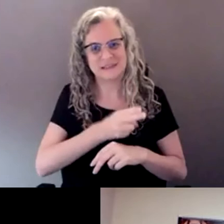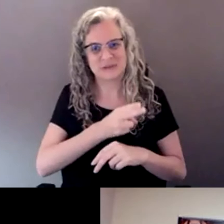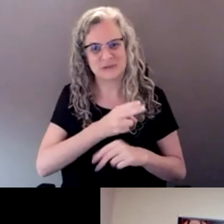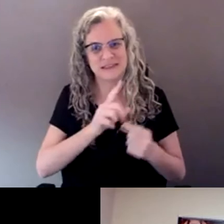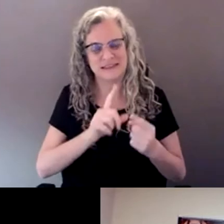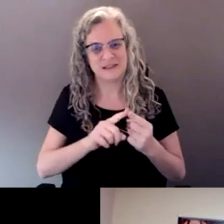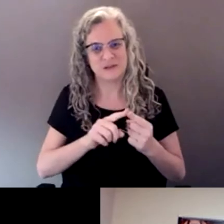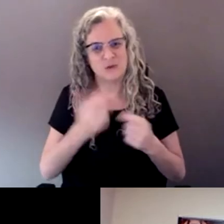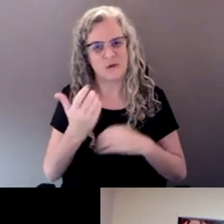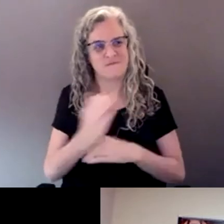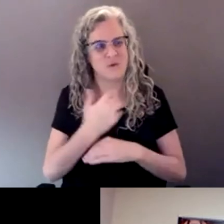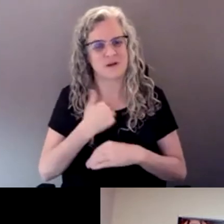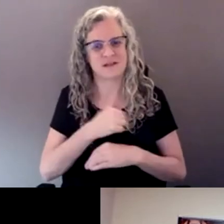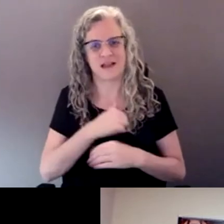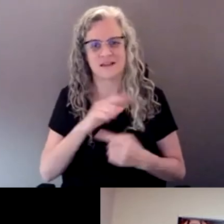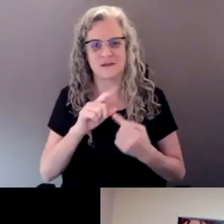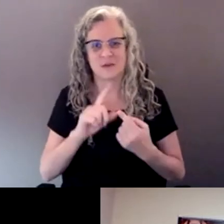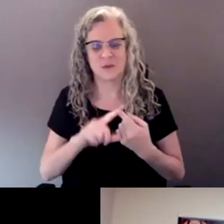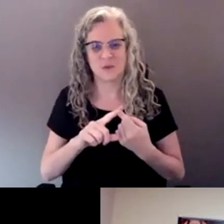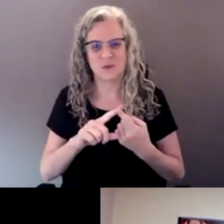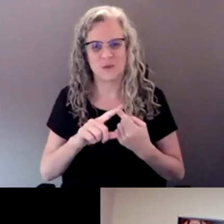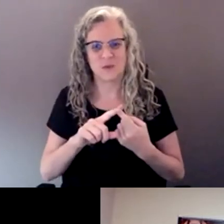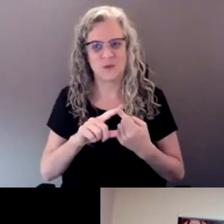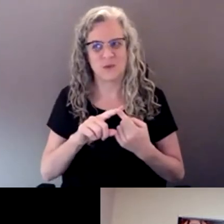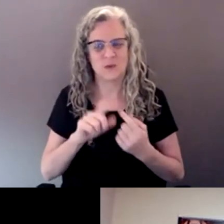that's, you know, that's just not my, I hope it's not